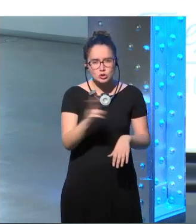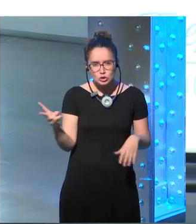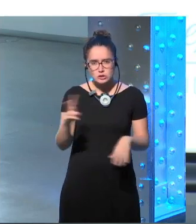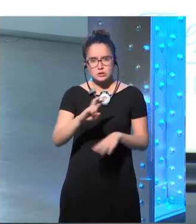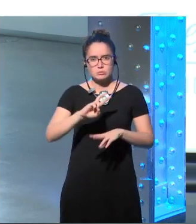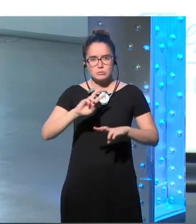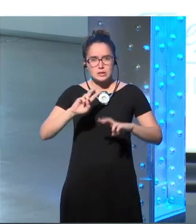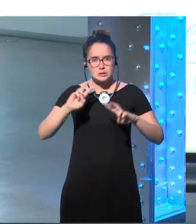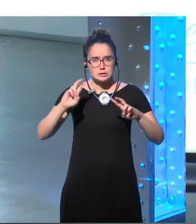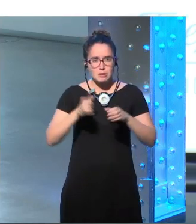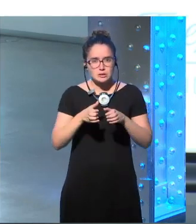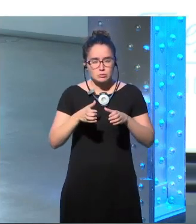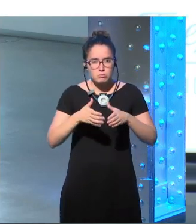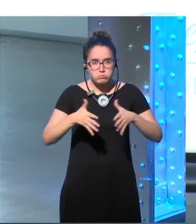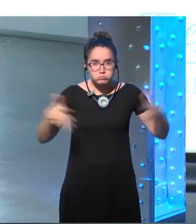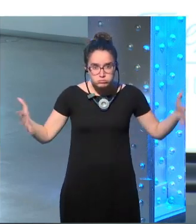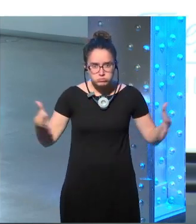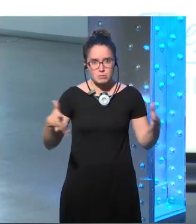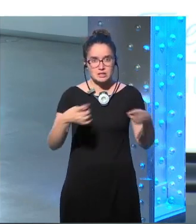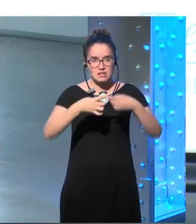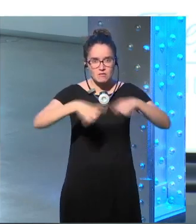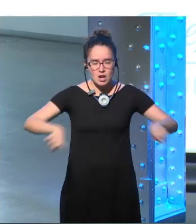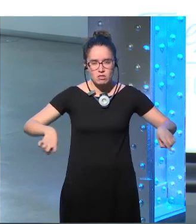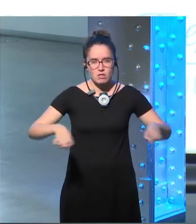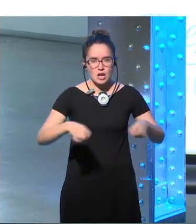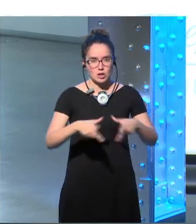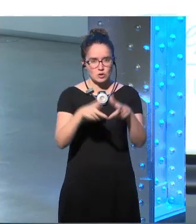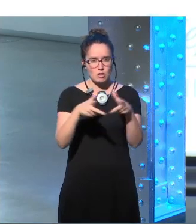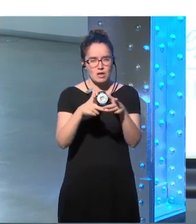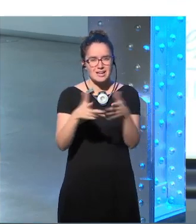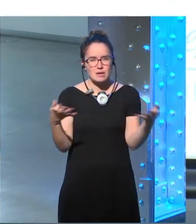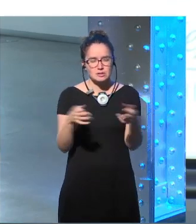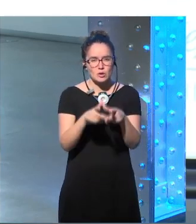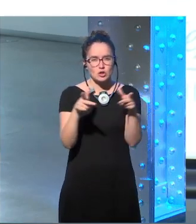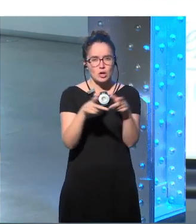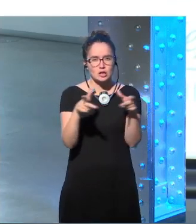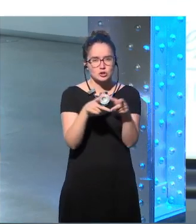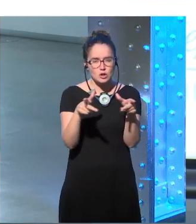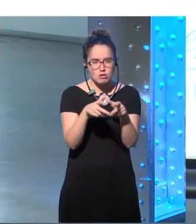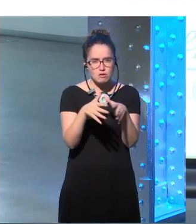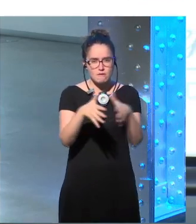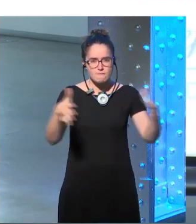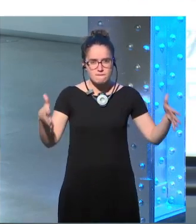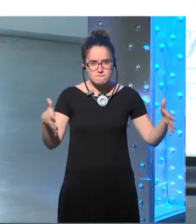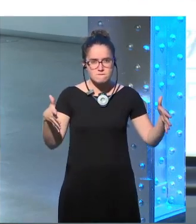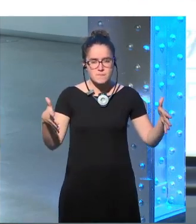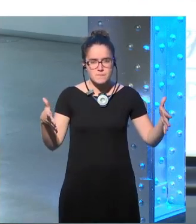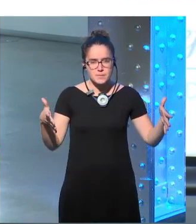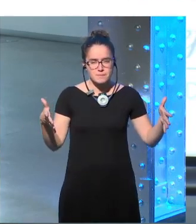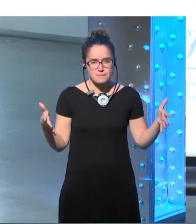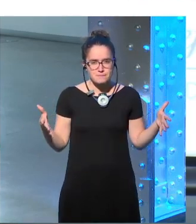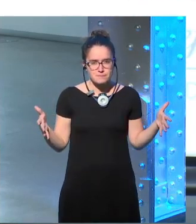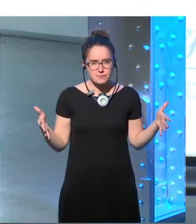of society. And what happens when society is becoming increasingly polarized is that essentially